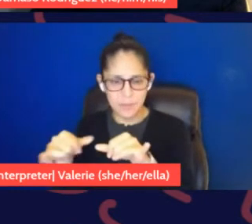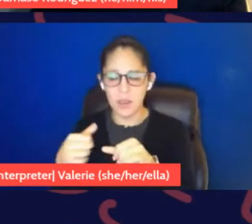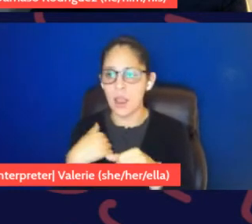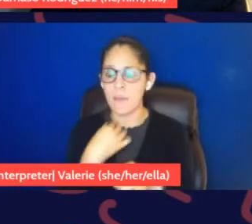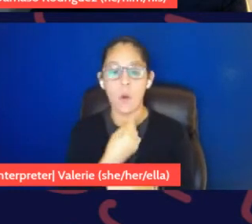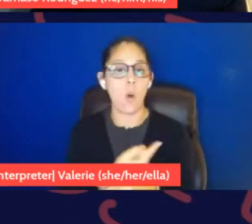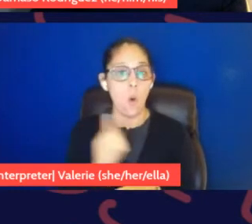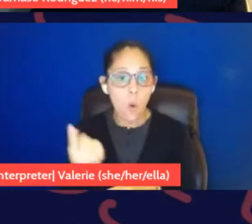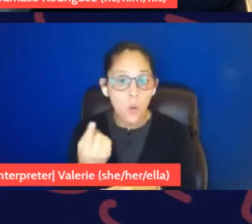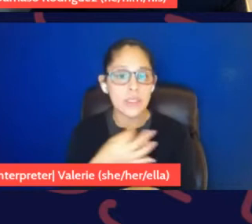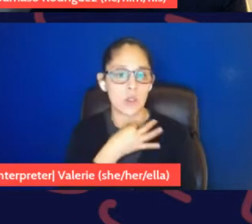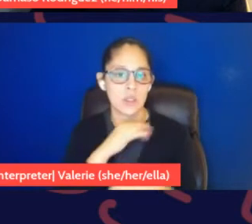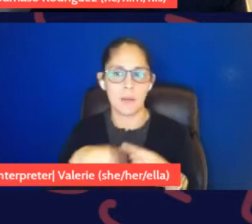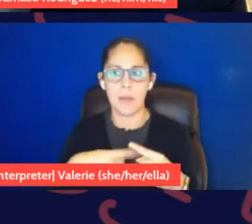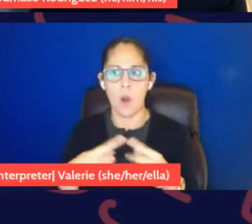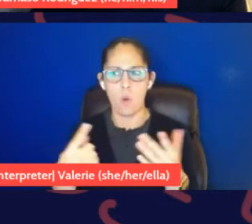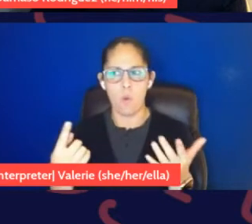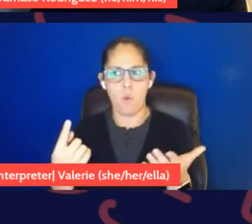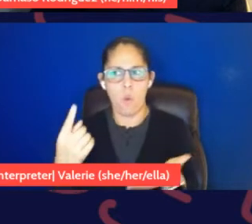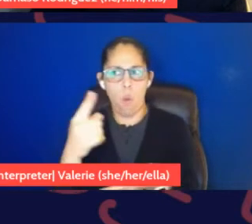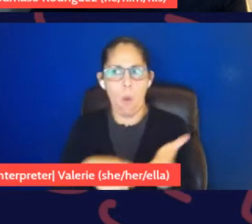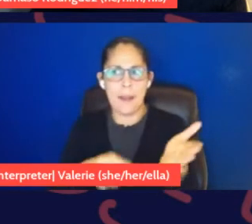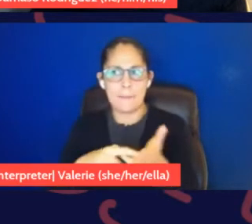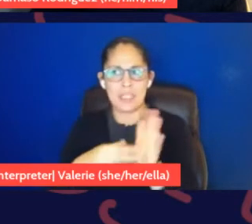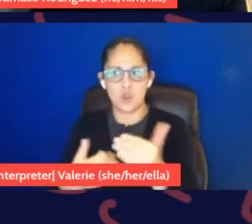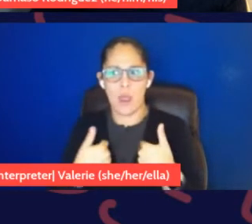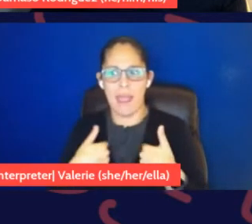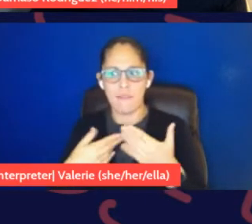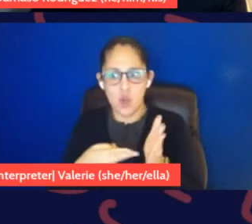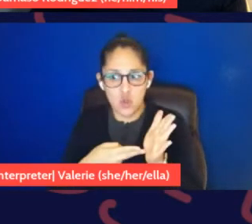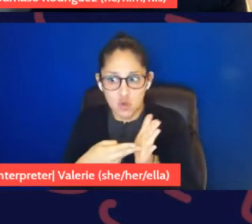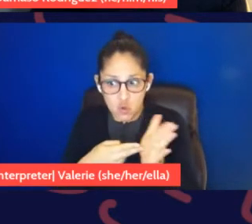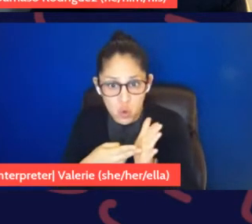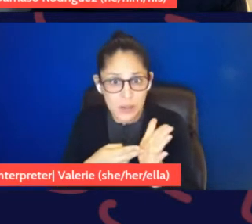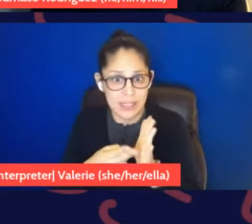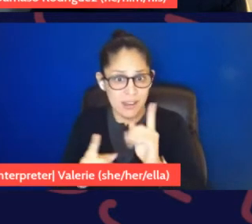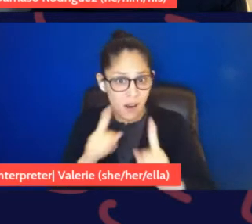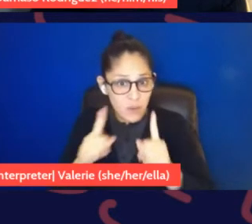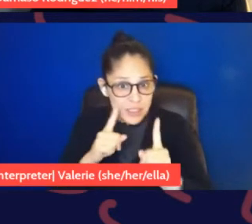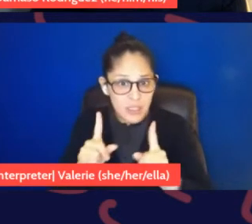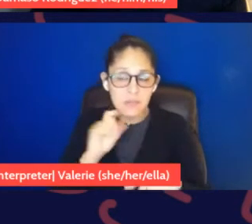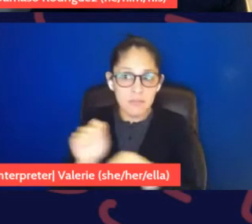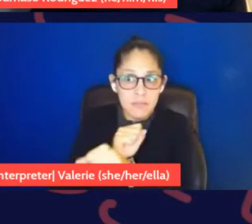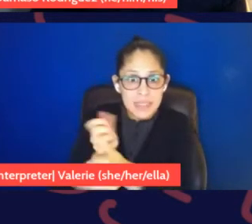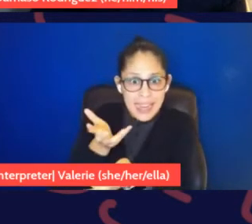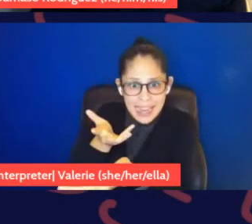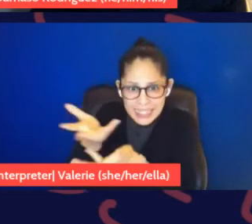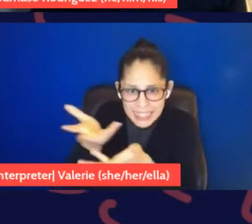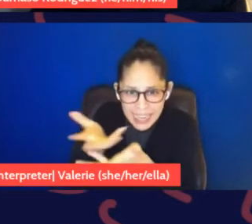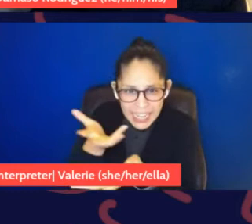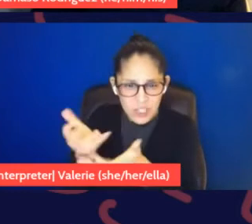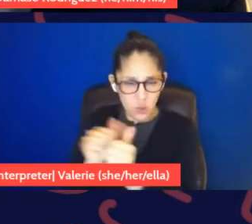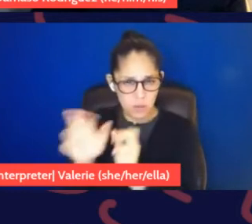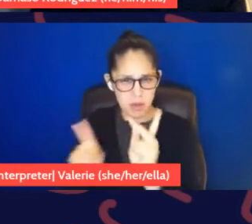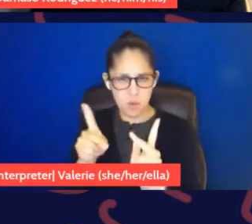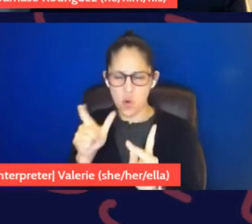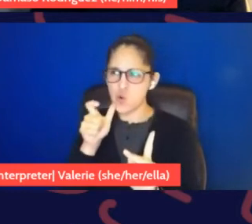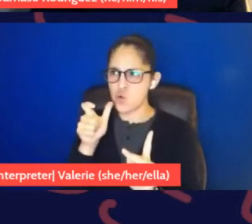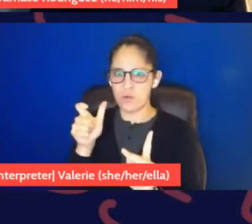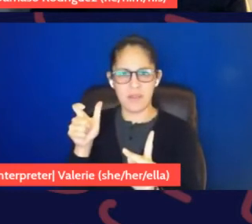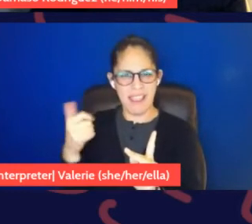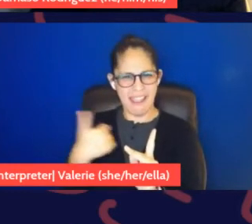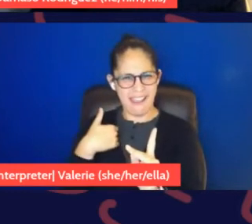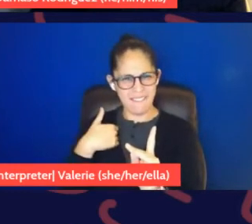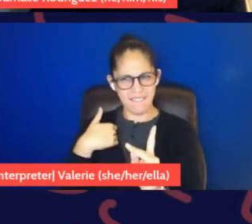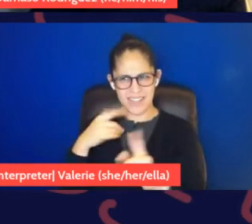have a conversation, truly engage with people that think very different than ourselves. And I